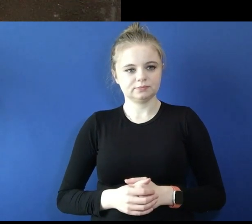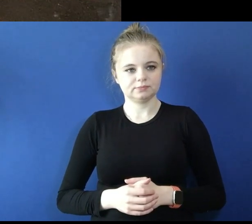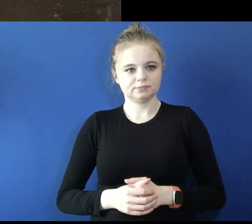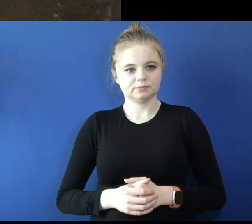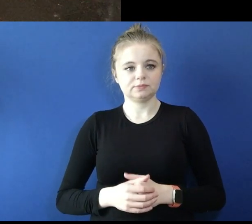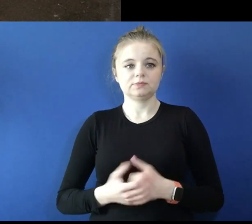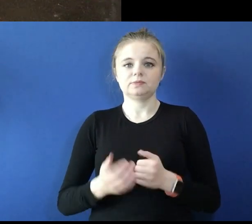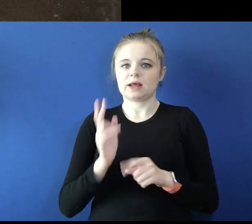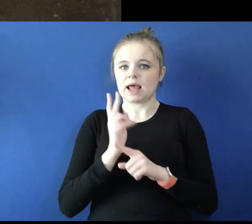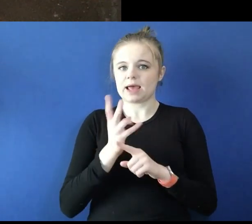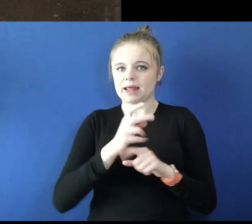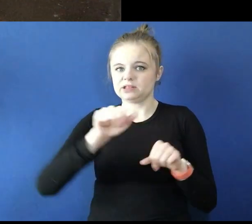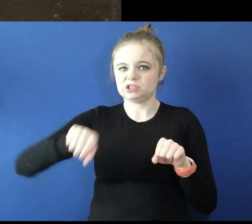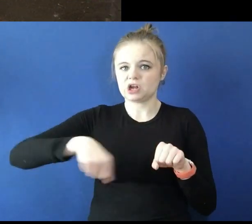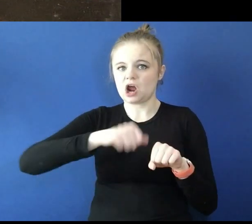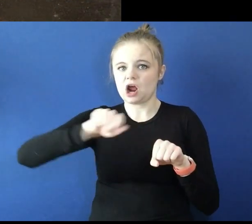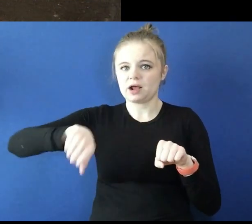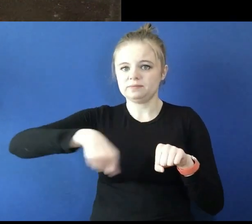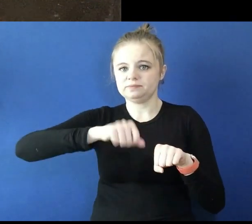Give it a stir.